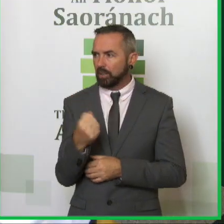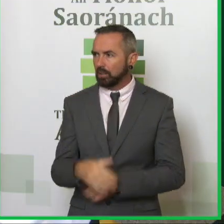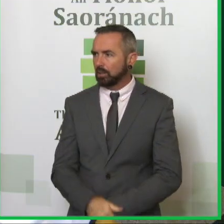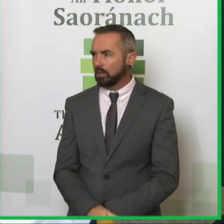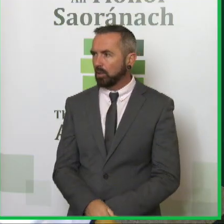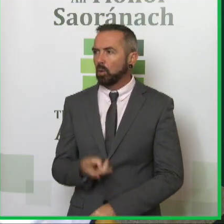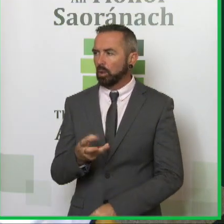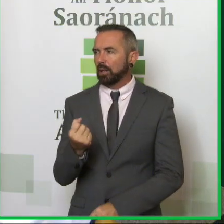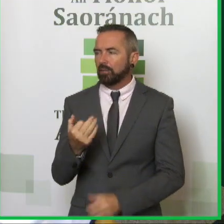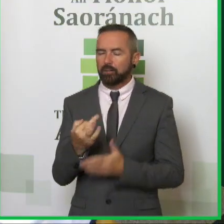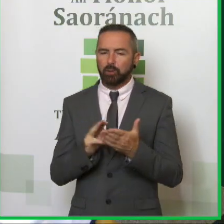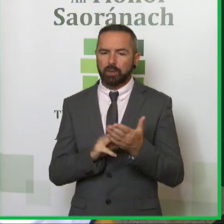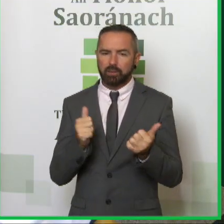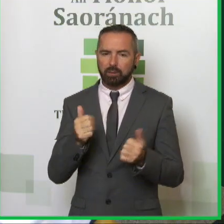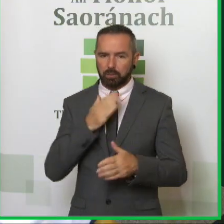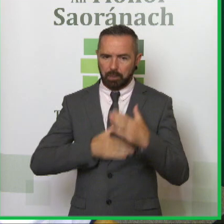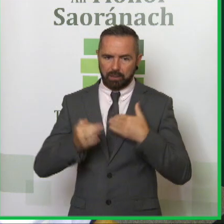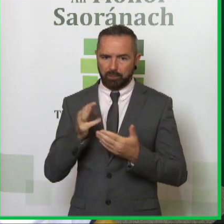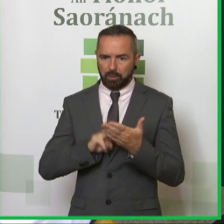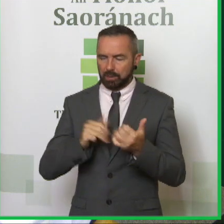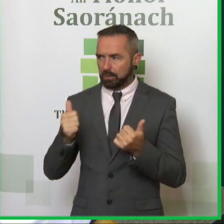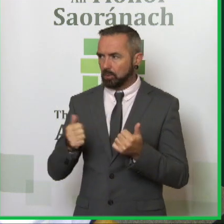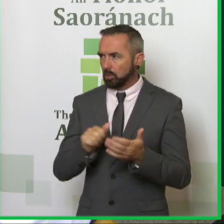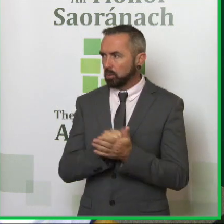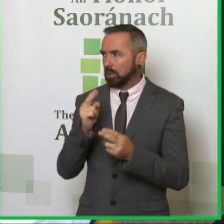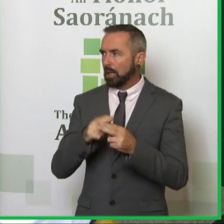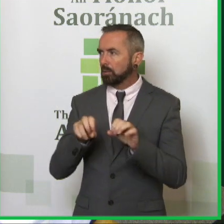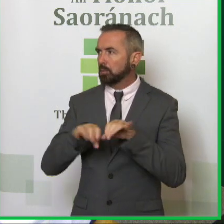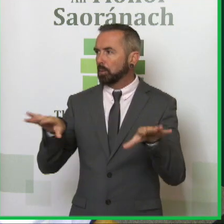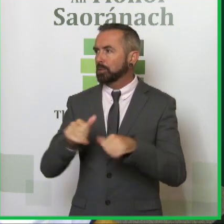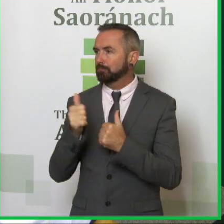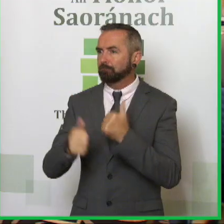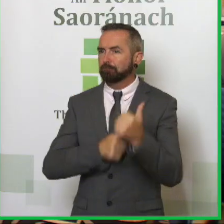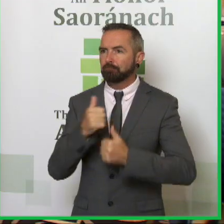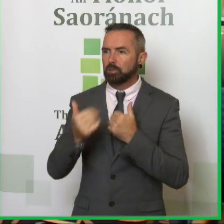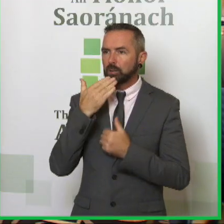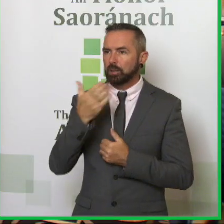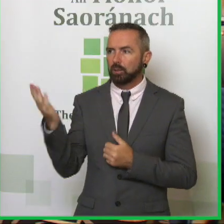We'll have the results of 5 in a couple of minutes. So just bear with us for a few minutes and we'll get these printed and out to you. Thank you very much.